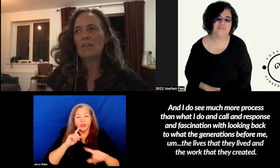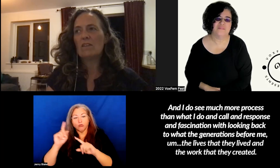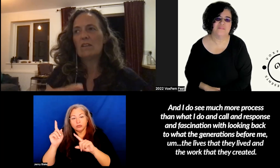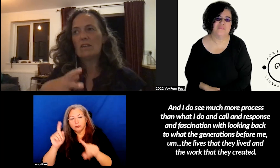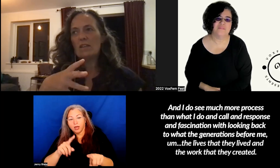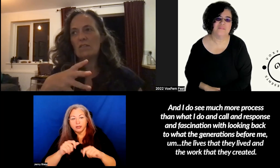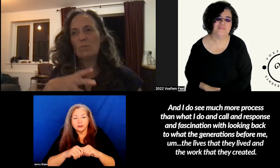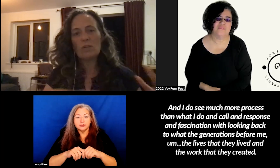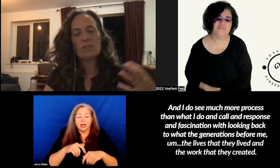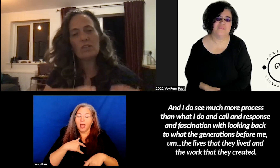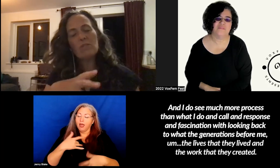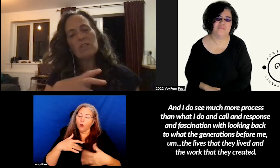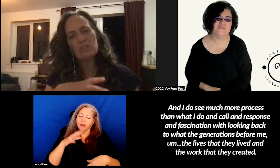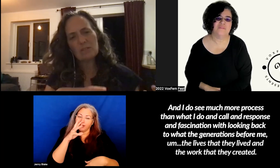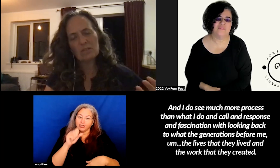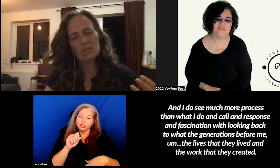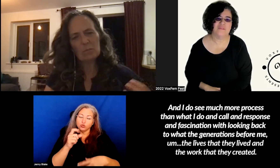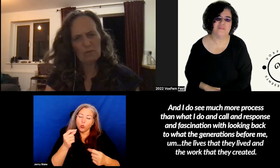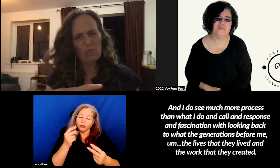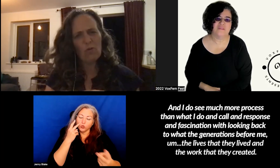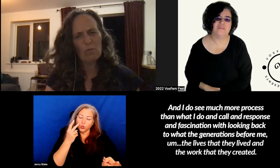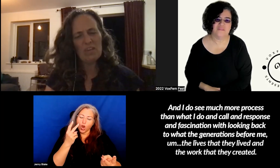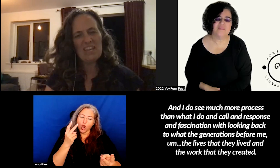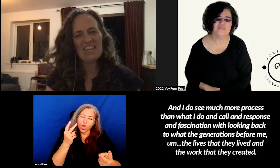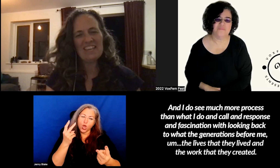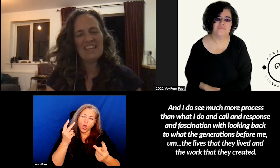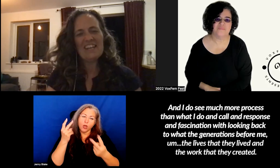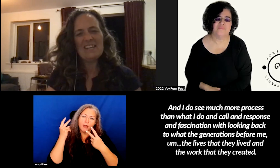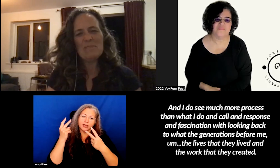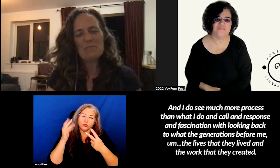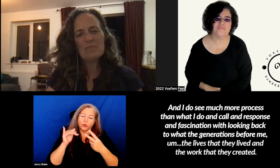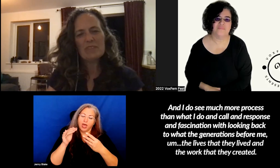back to what the generations before me,